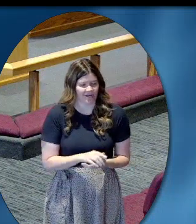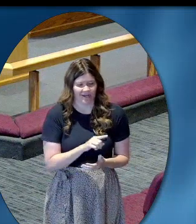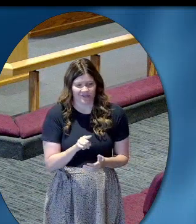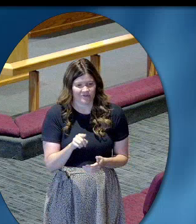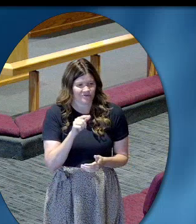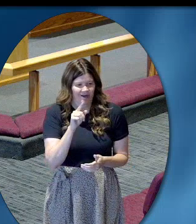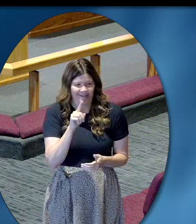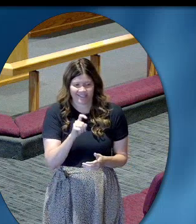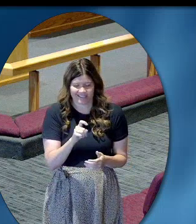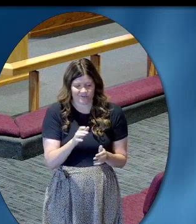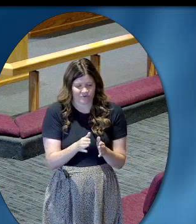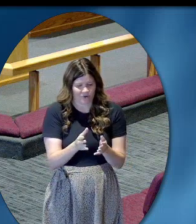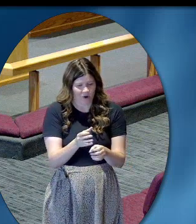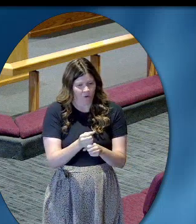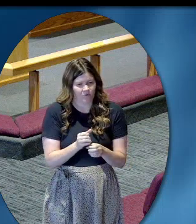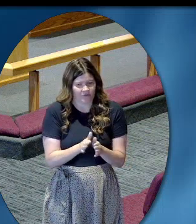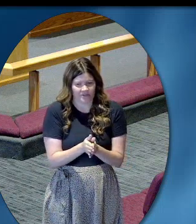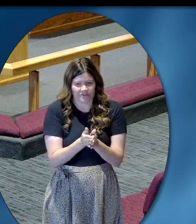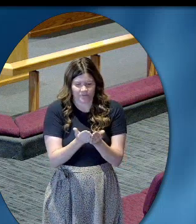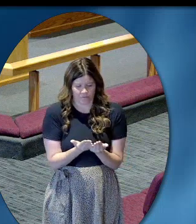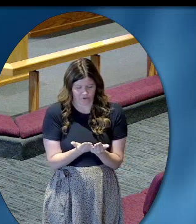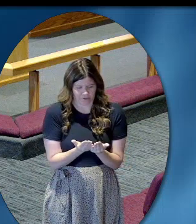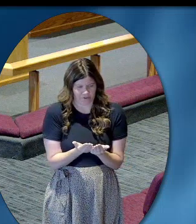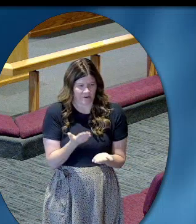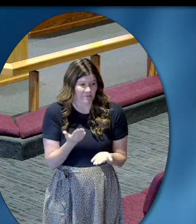some of you even know it by heart.